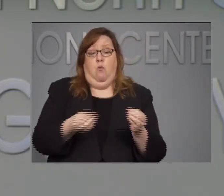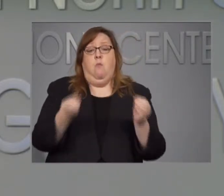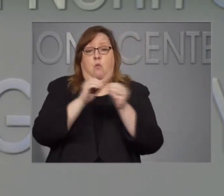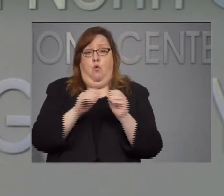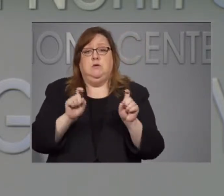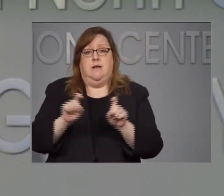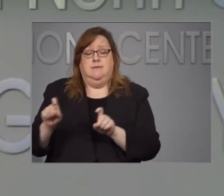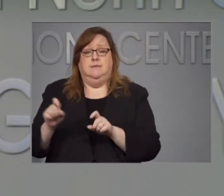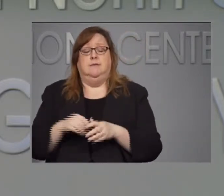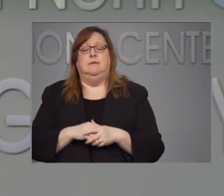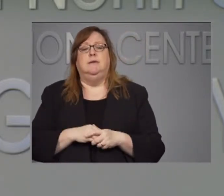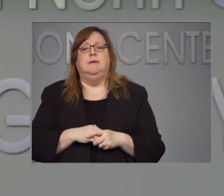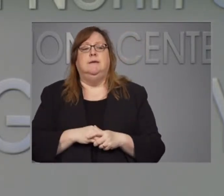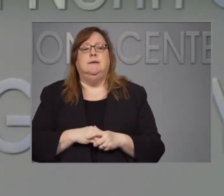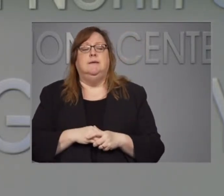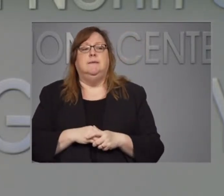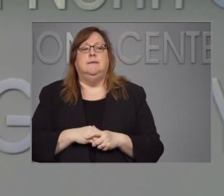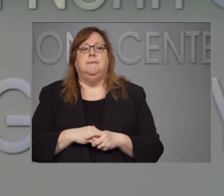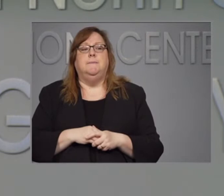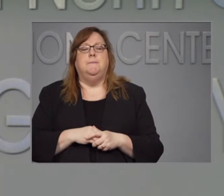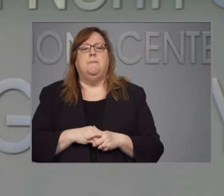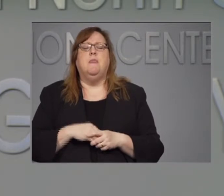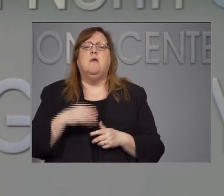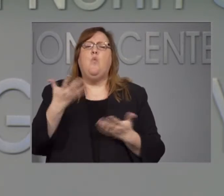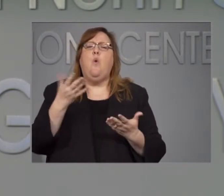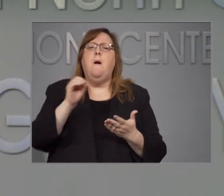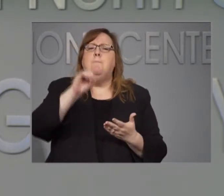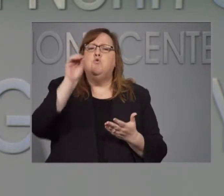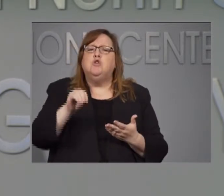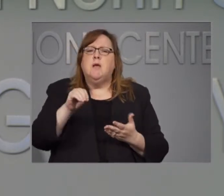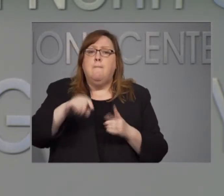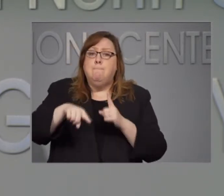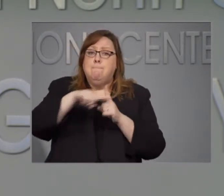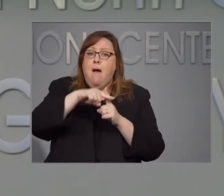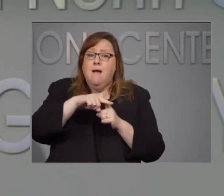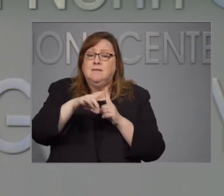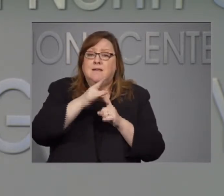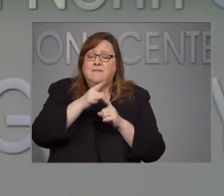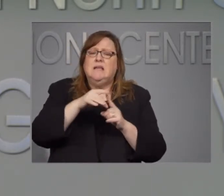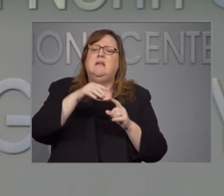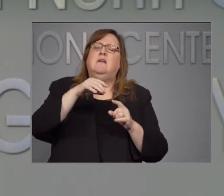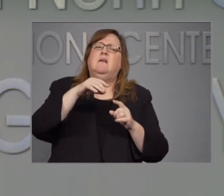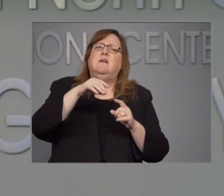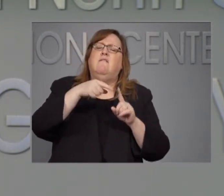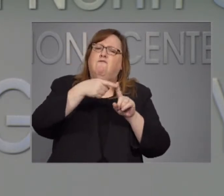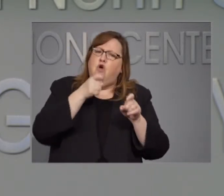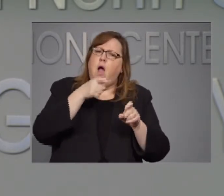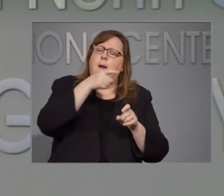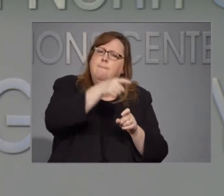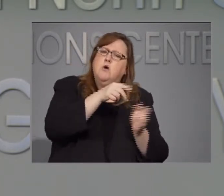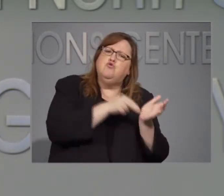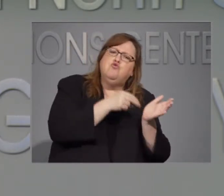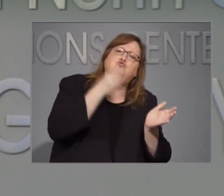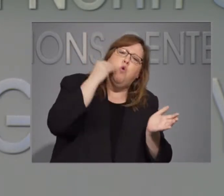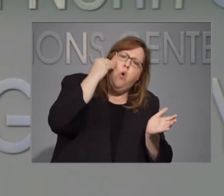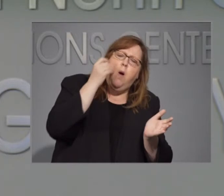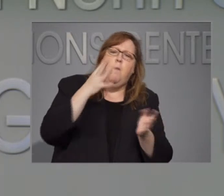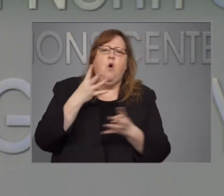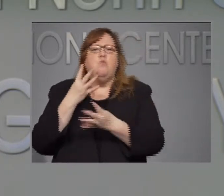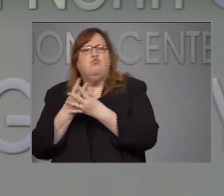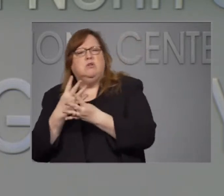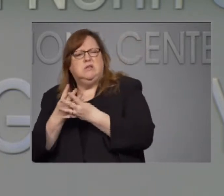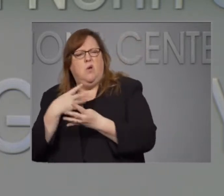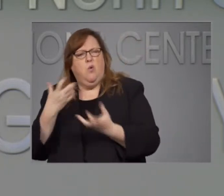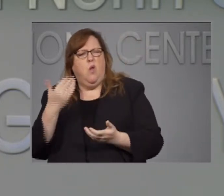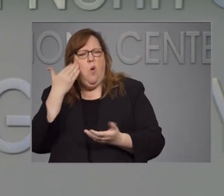coming out are people who are in congregate living settings, either prison, nursing homes, et cetera? What percentage of those cases overall? Perhaps